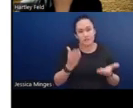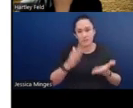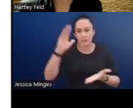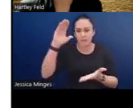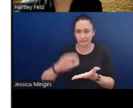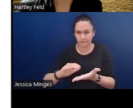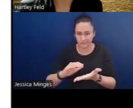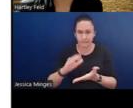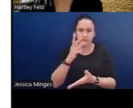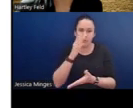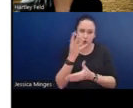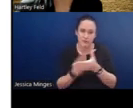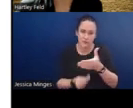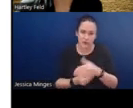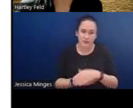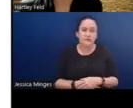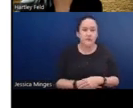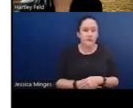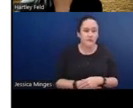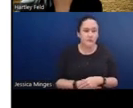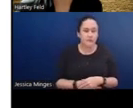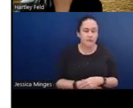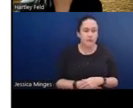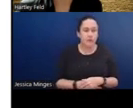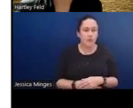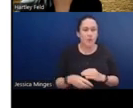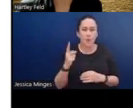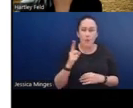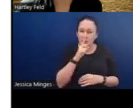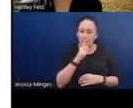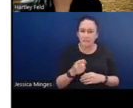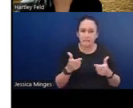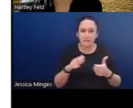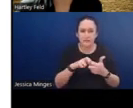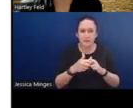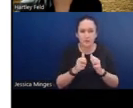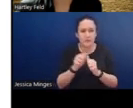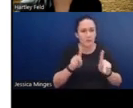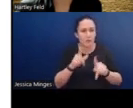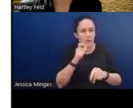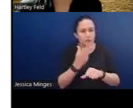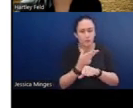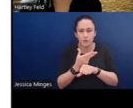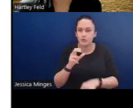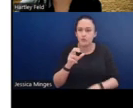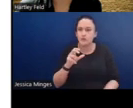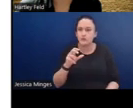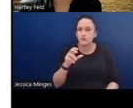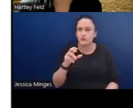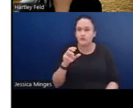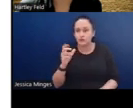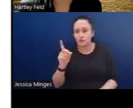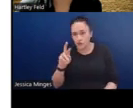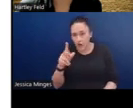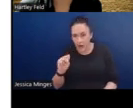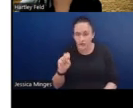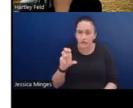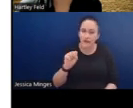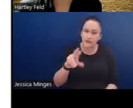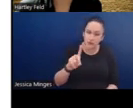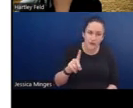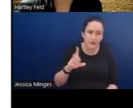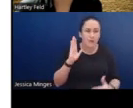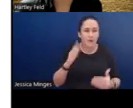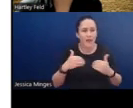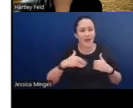maternal mortality. One of the issues with people who use drugs or people with substance use disorder is that they have high rates of late or